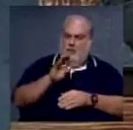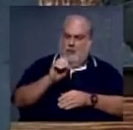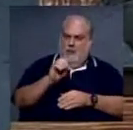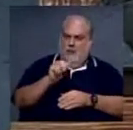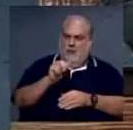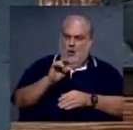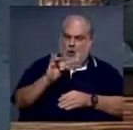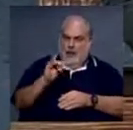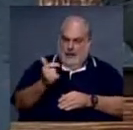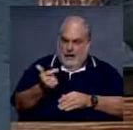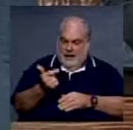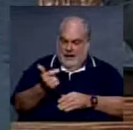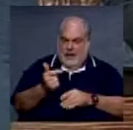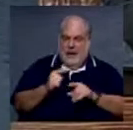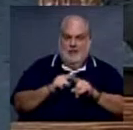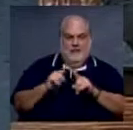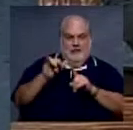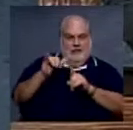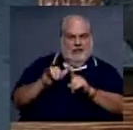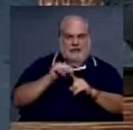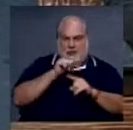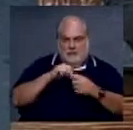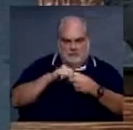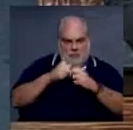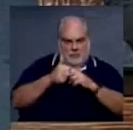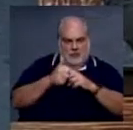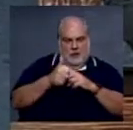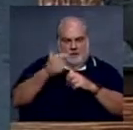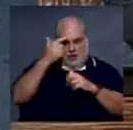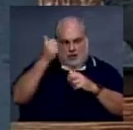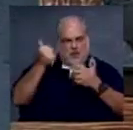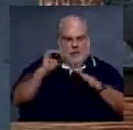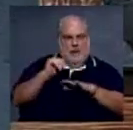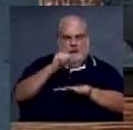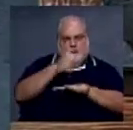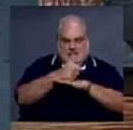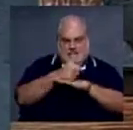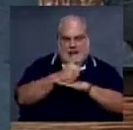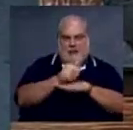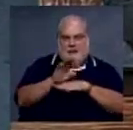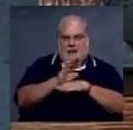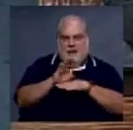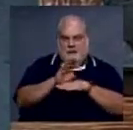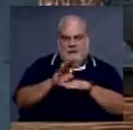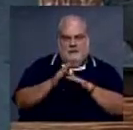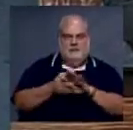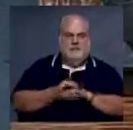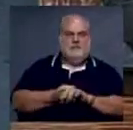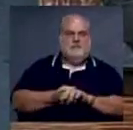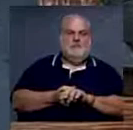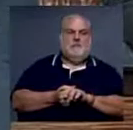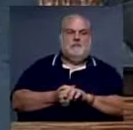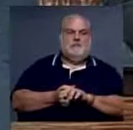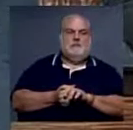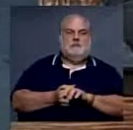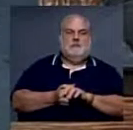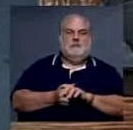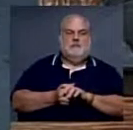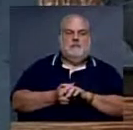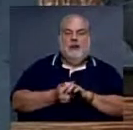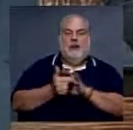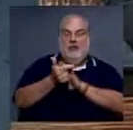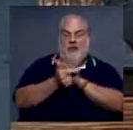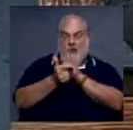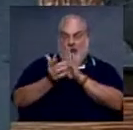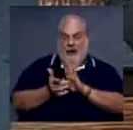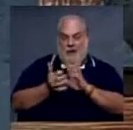but understood that the boarding was not an issue since it was already an existing business and zoned for that. He further stated